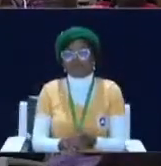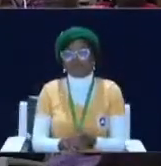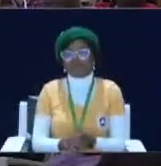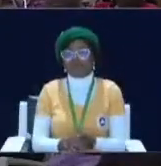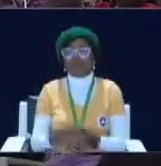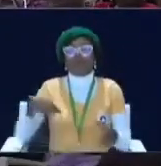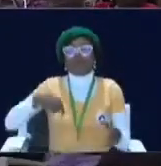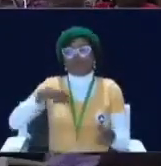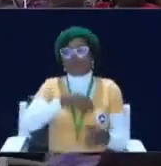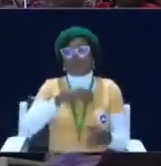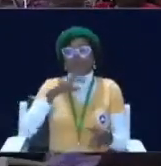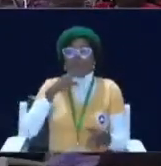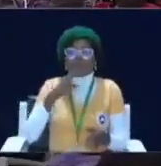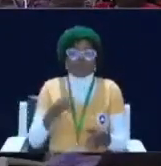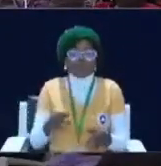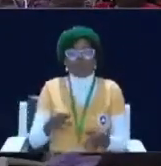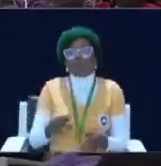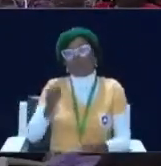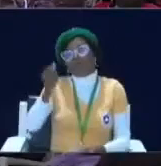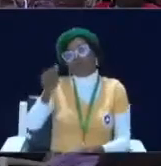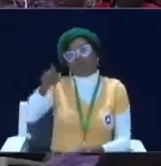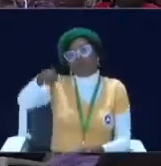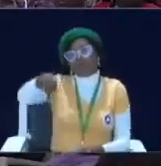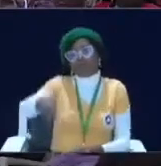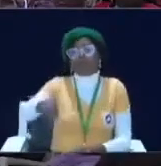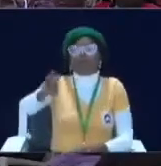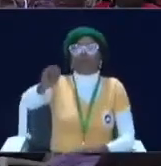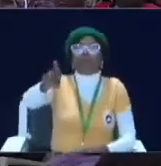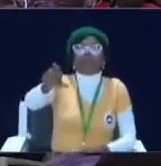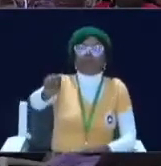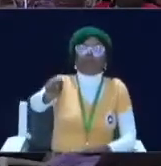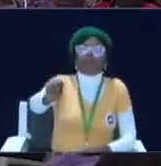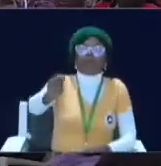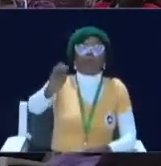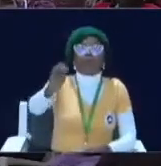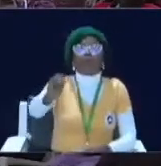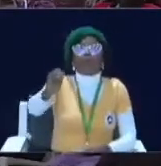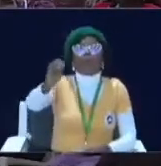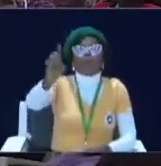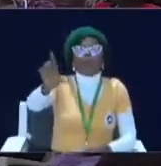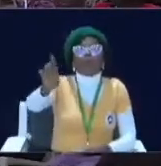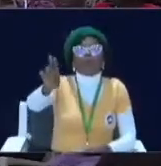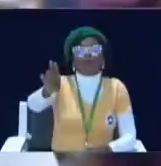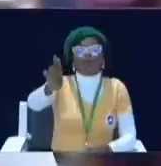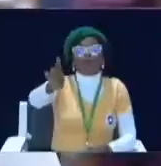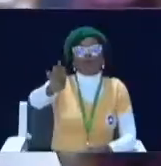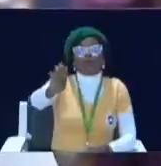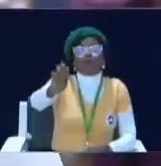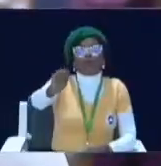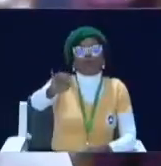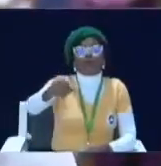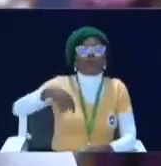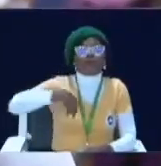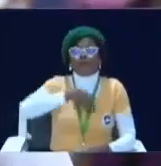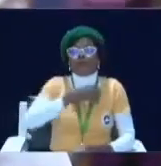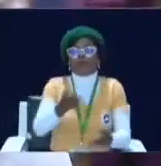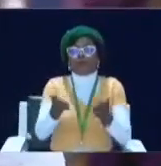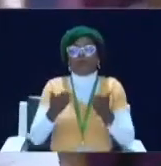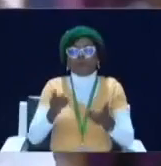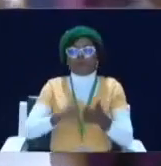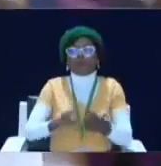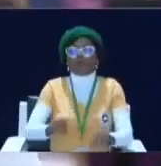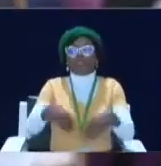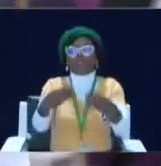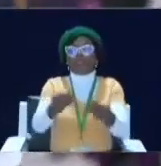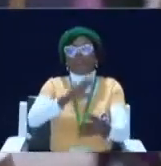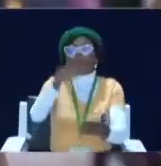We are AP and AP Mrs. Oluremi Onokoya. We want to give all the glory to